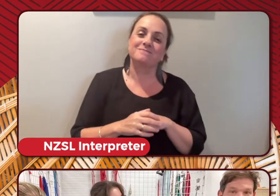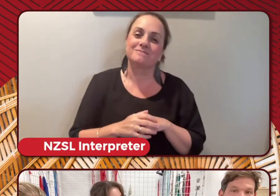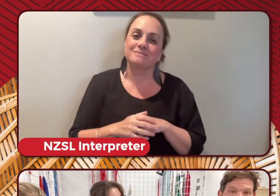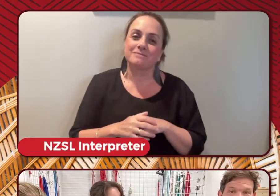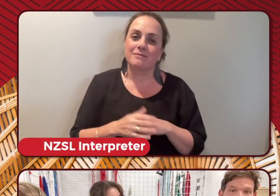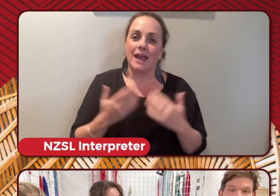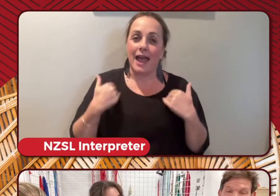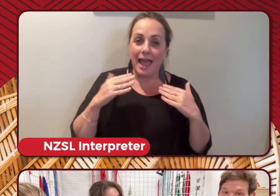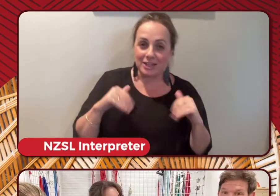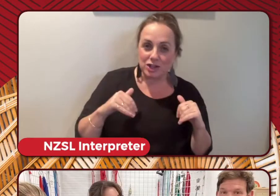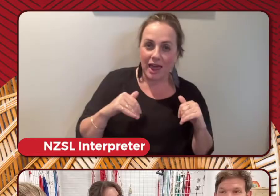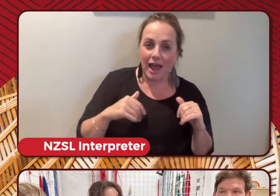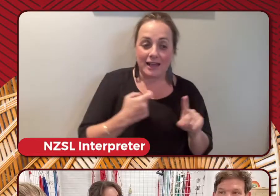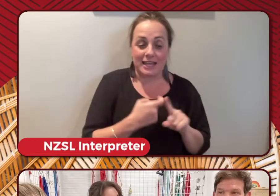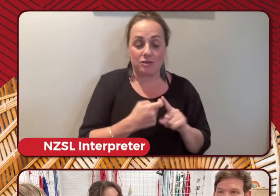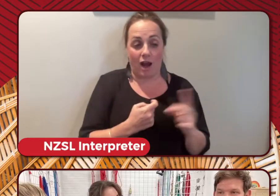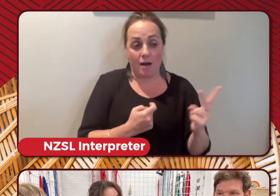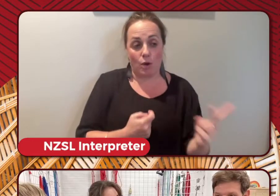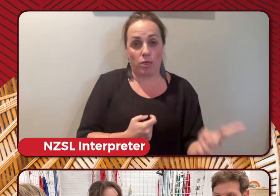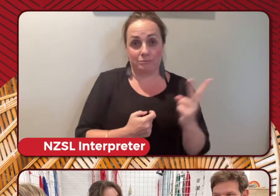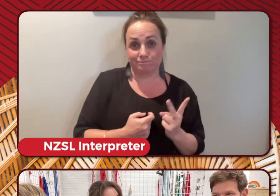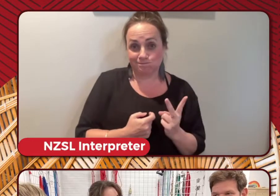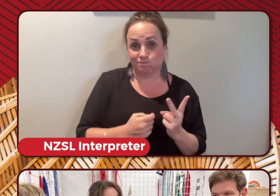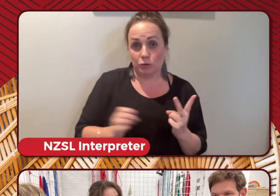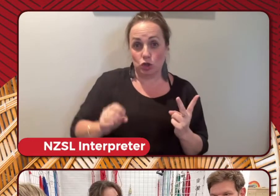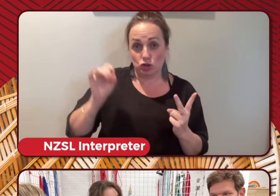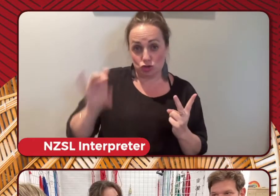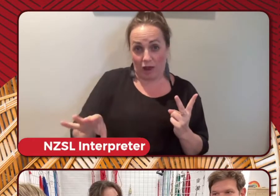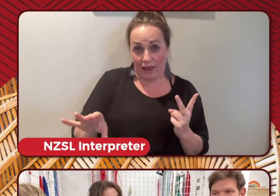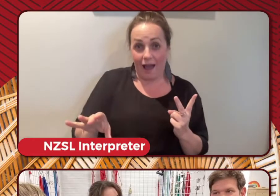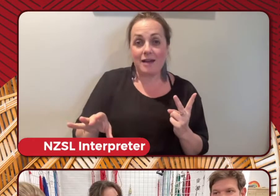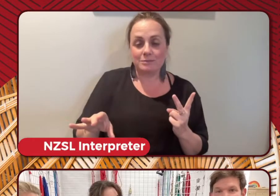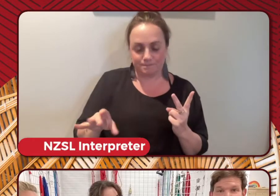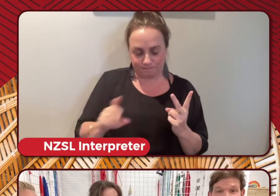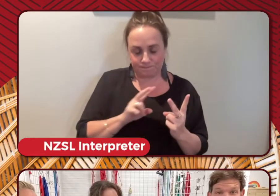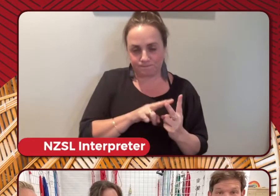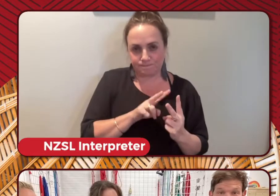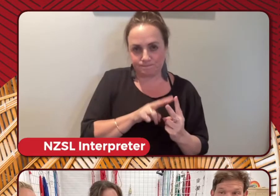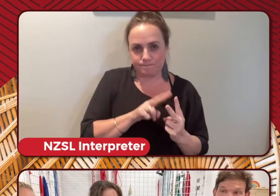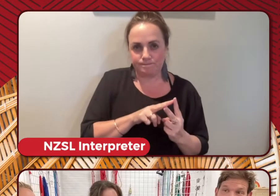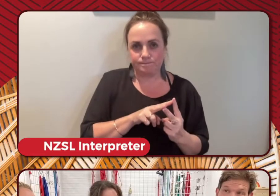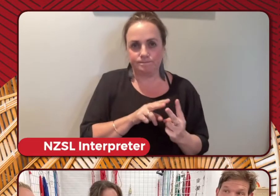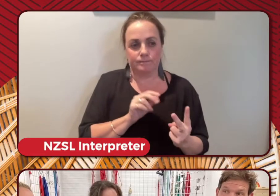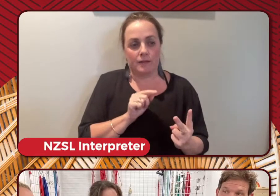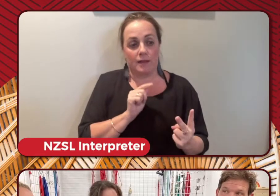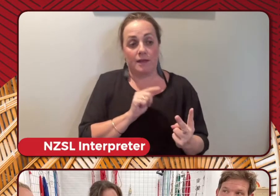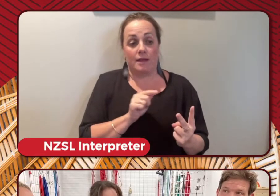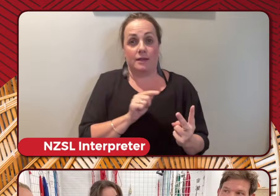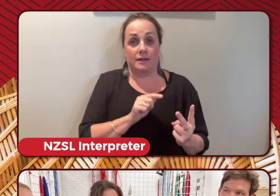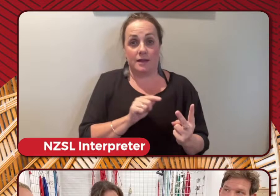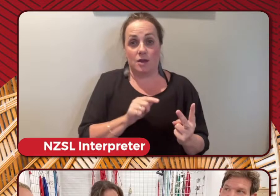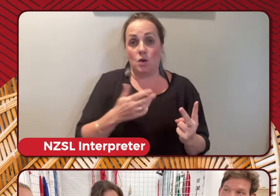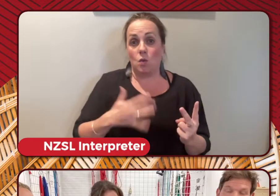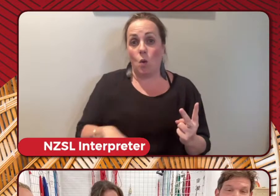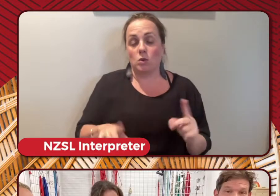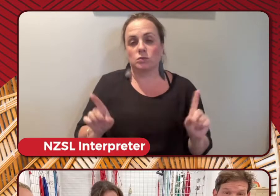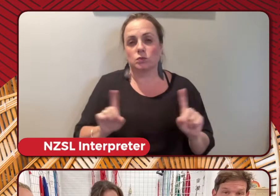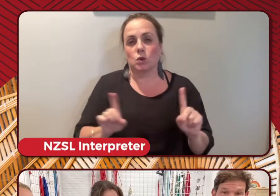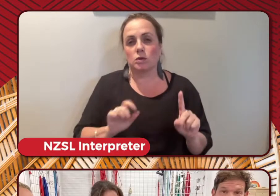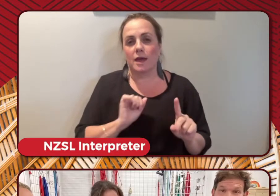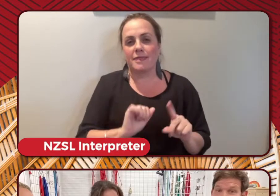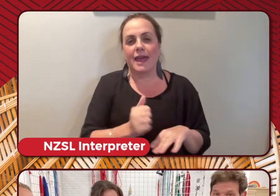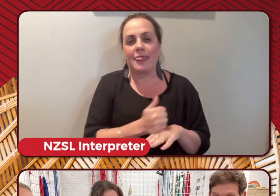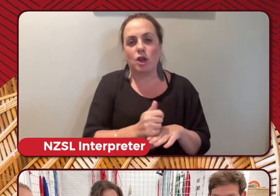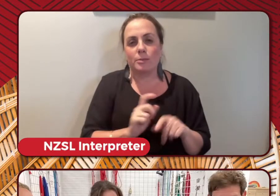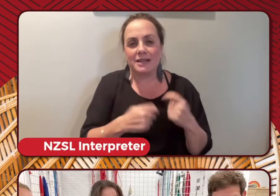Angela and Kiara arrived in Burleigh, and I think their whole direction was their therapy team was